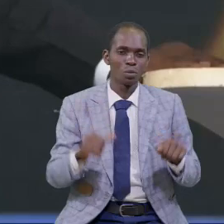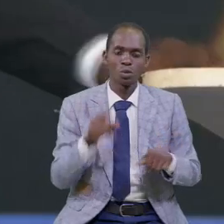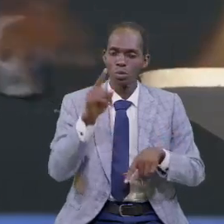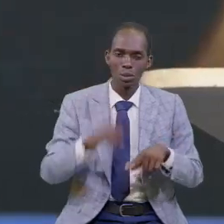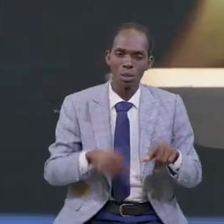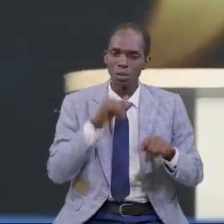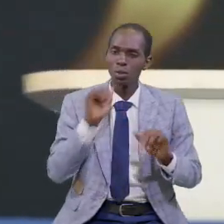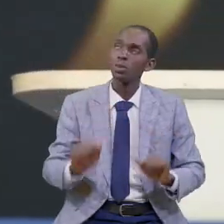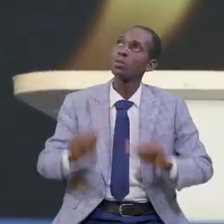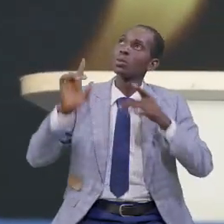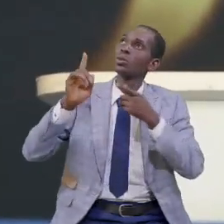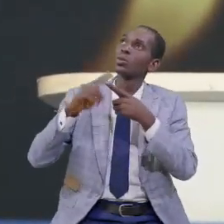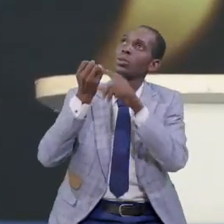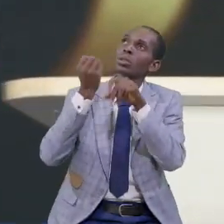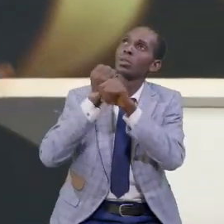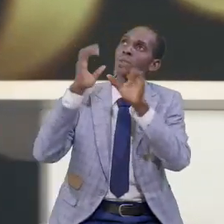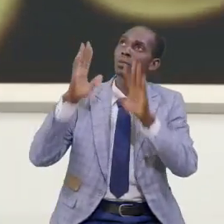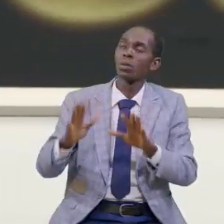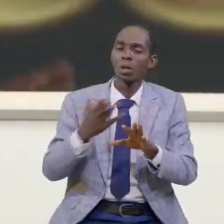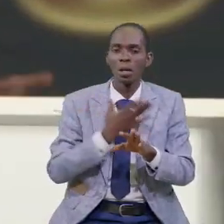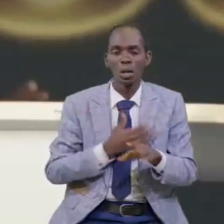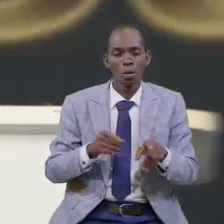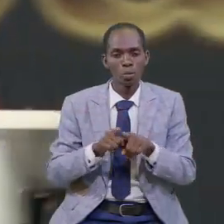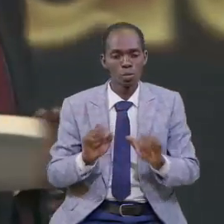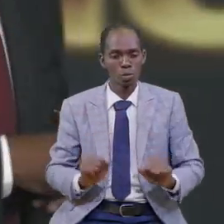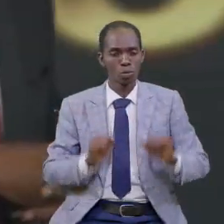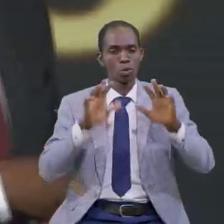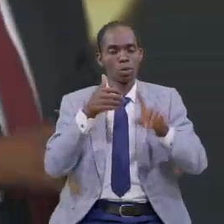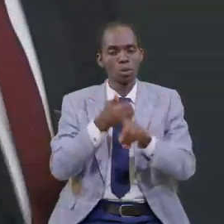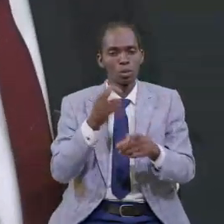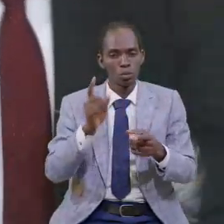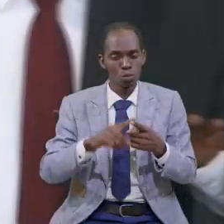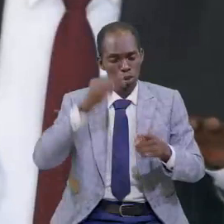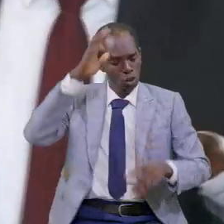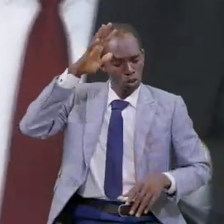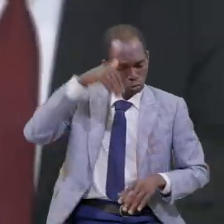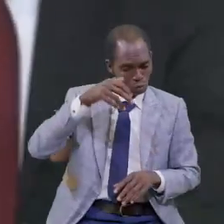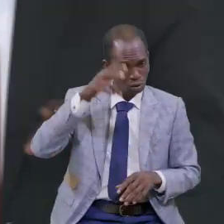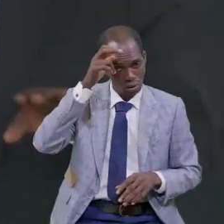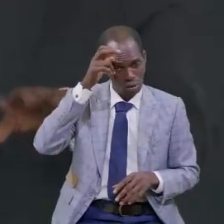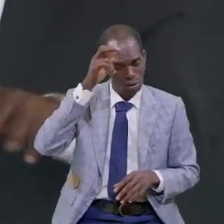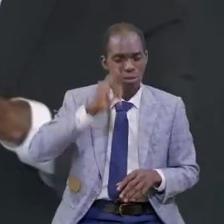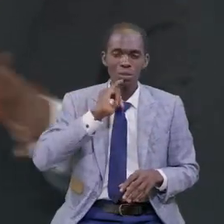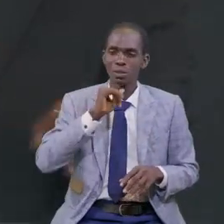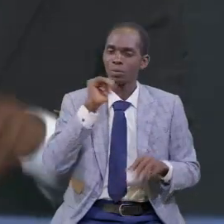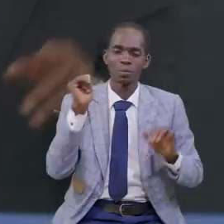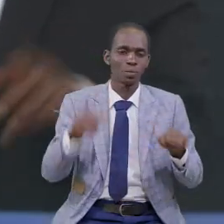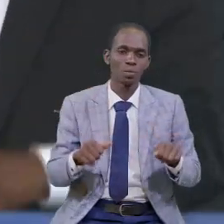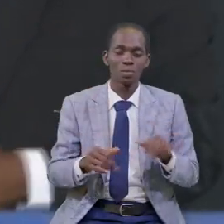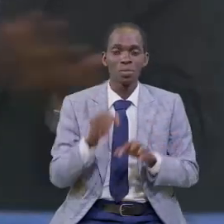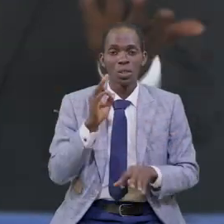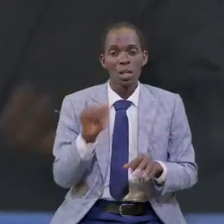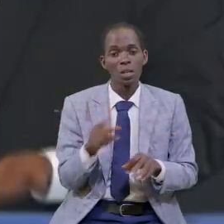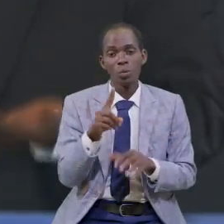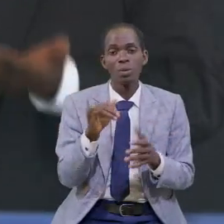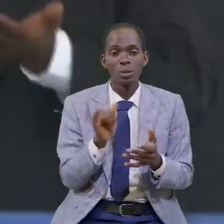at the same time. He says, he that committeth sin is of the devil, for the devil sinneth